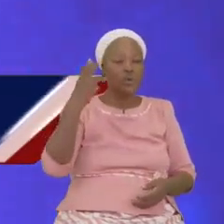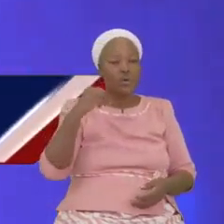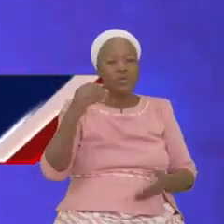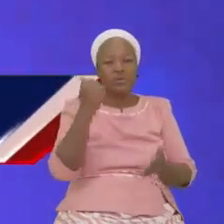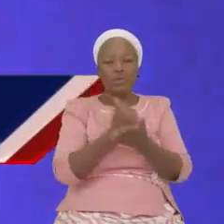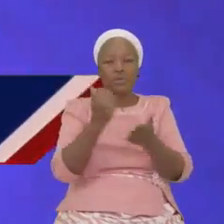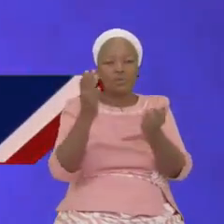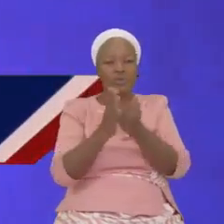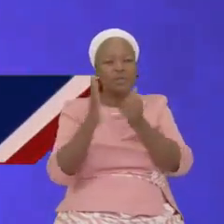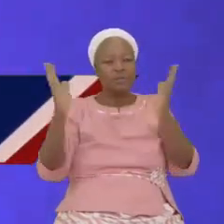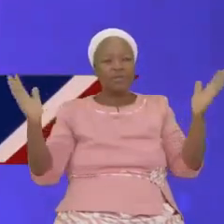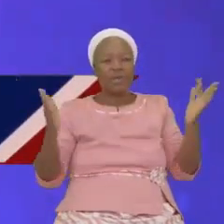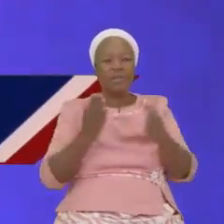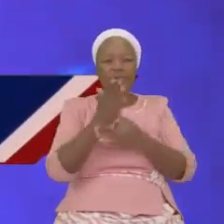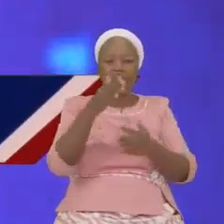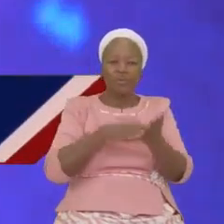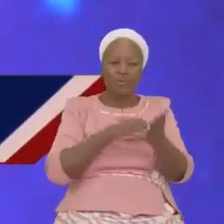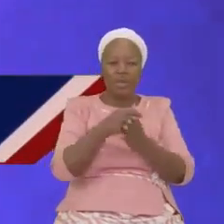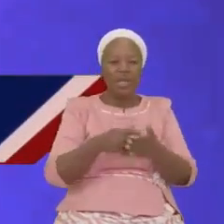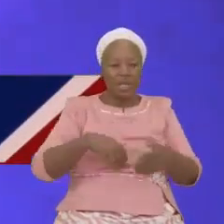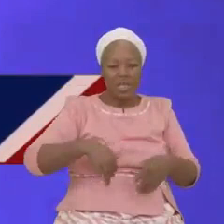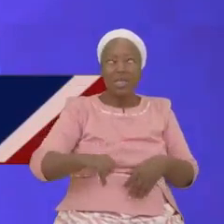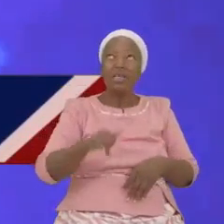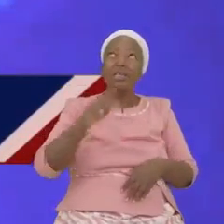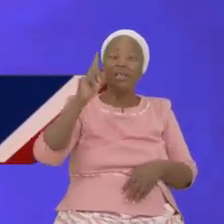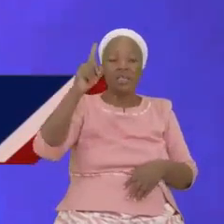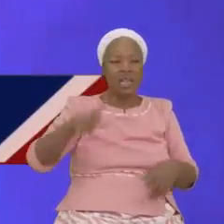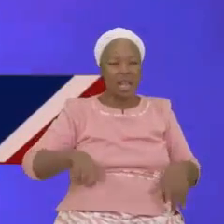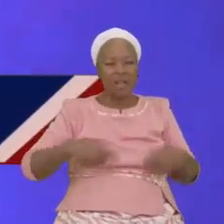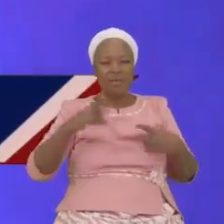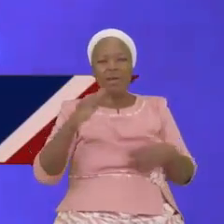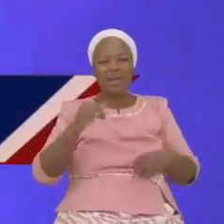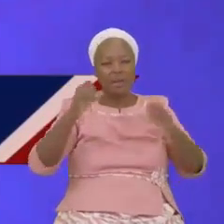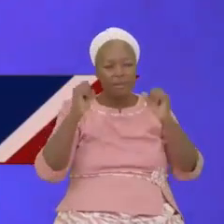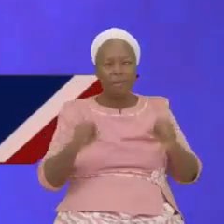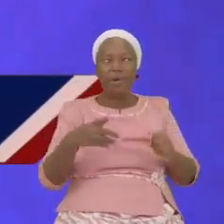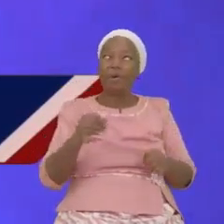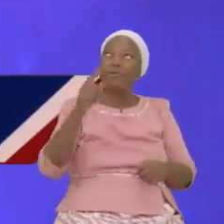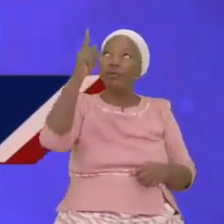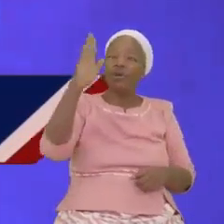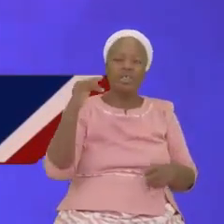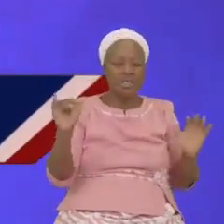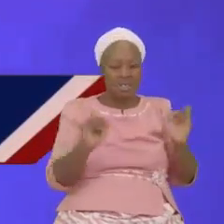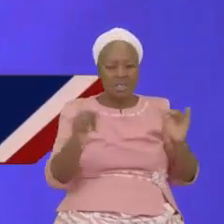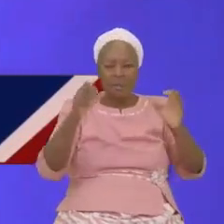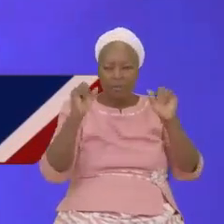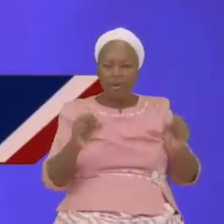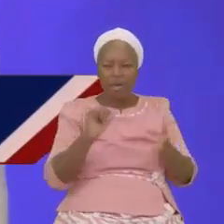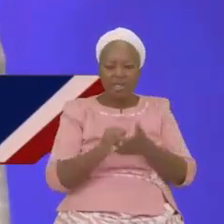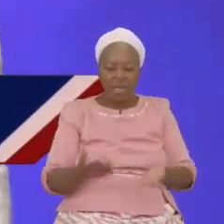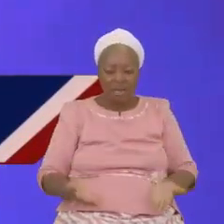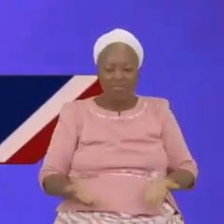weakness, yet he liveth by the power of God. The same power that